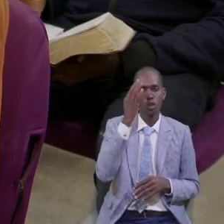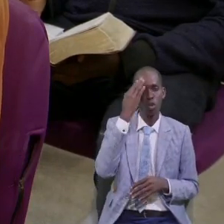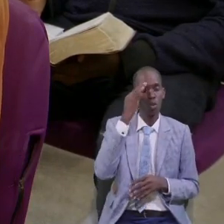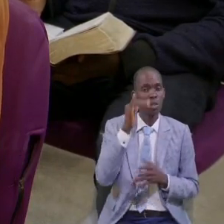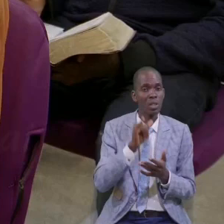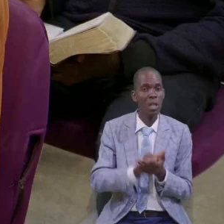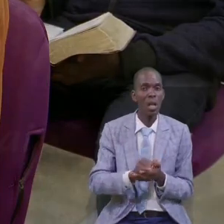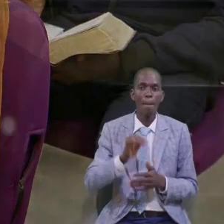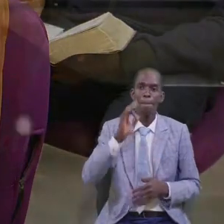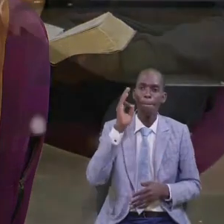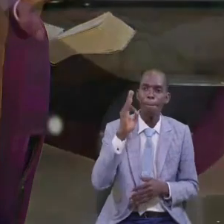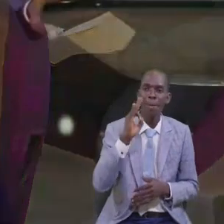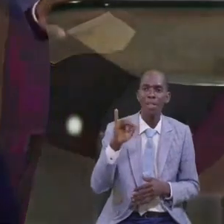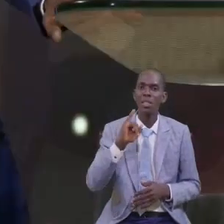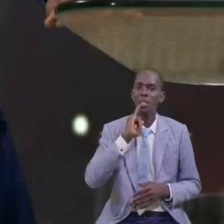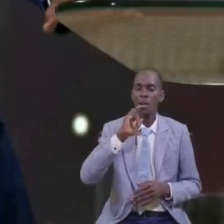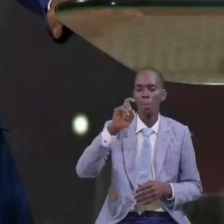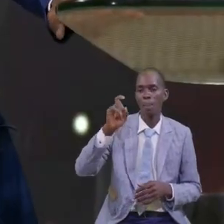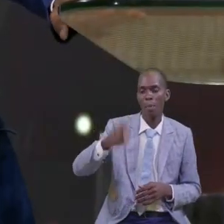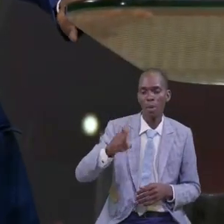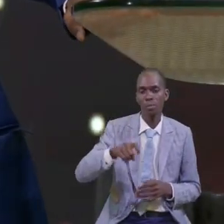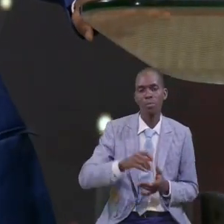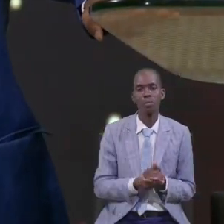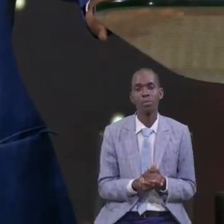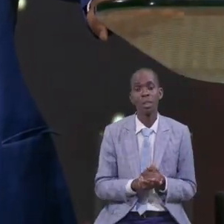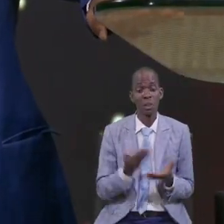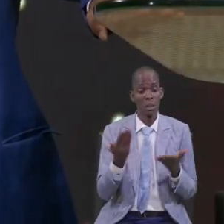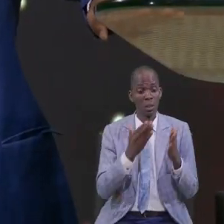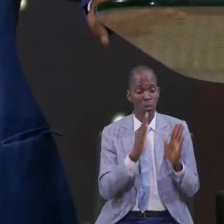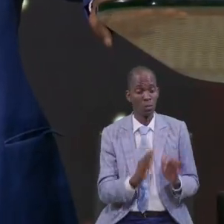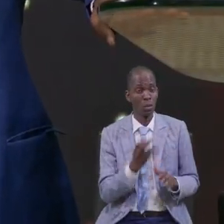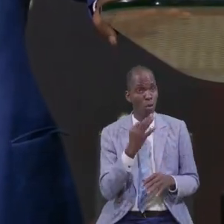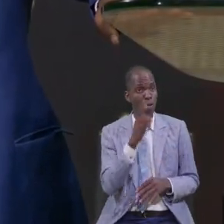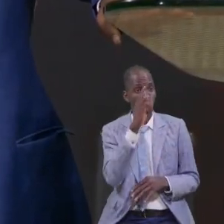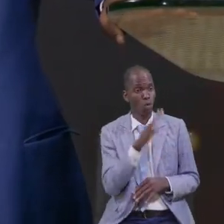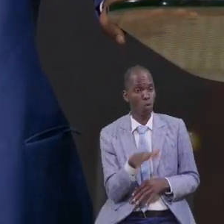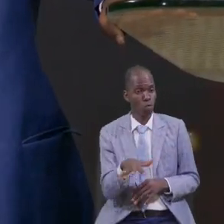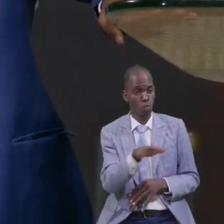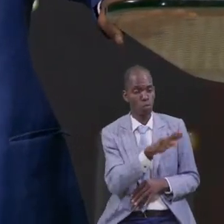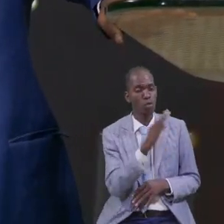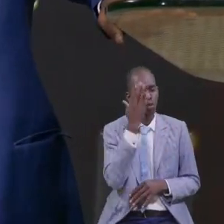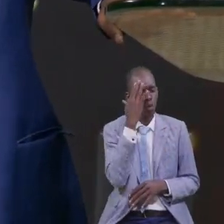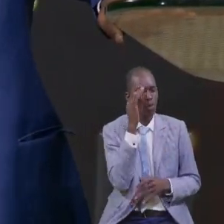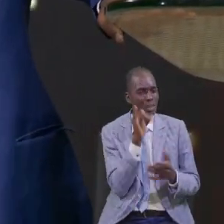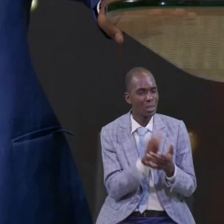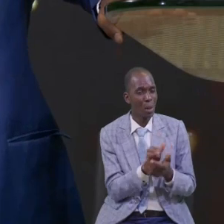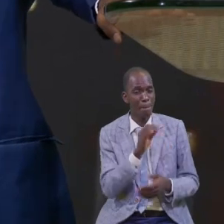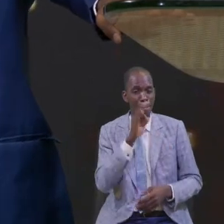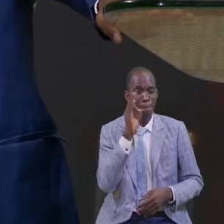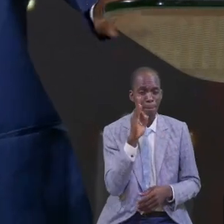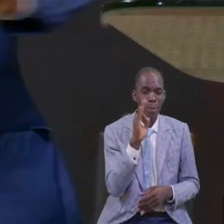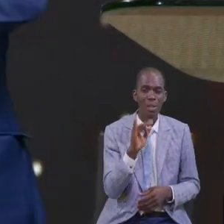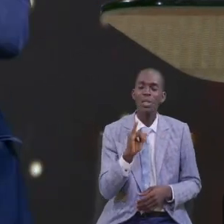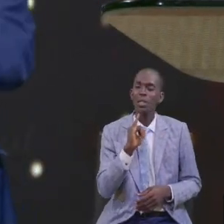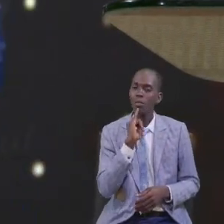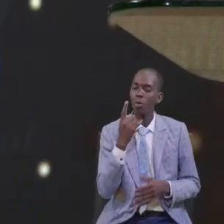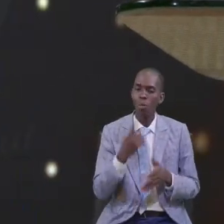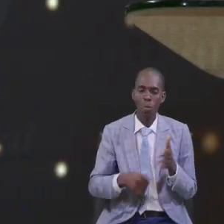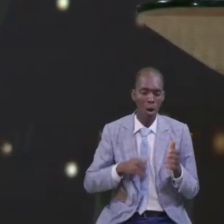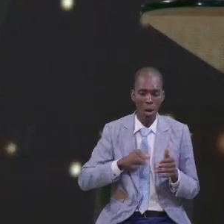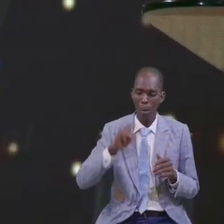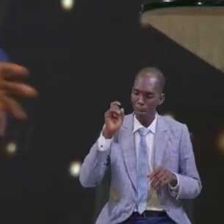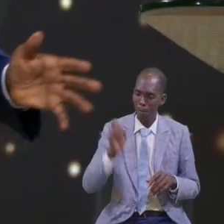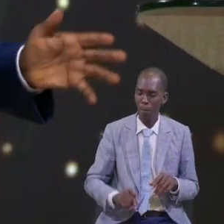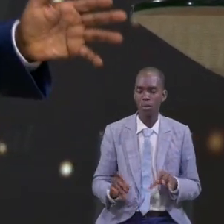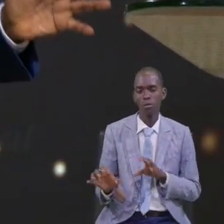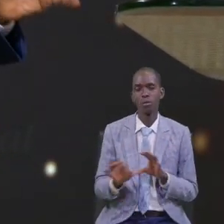preaching is mandatory. Servants of God believe that preaching is indispensable. Servants of